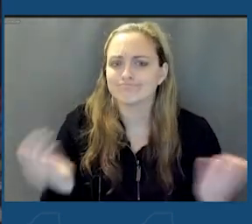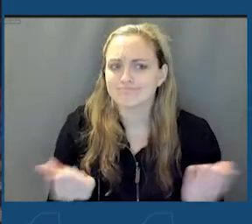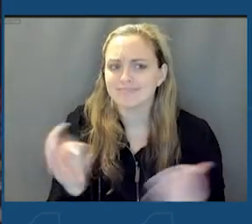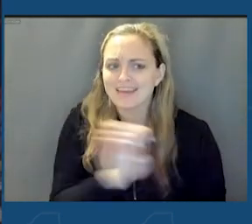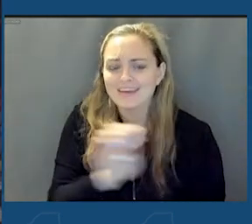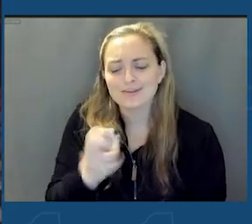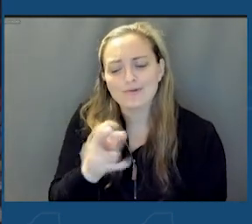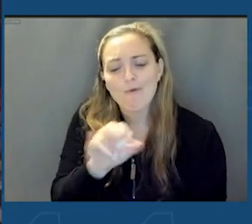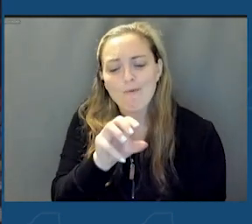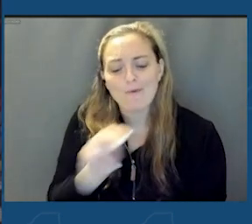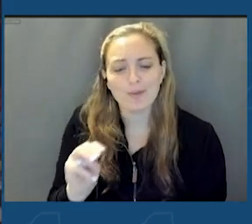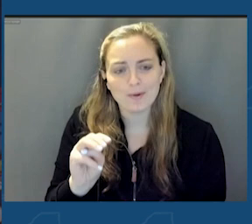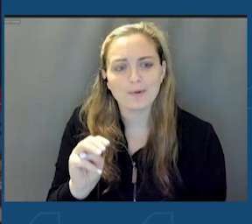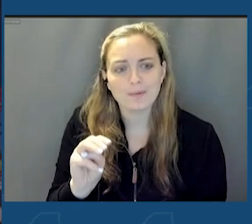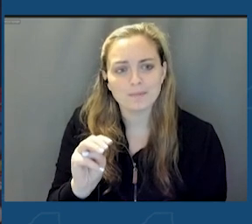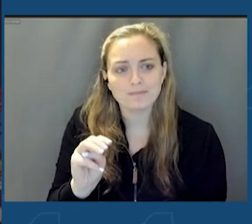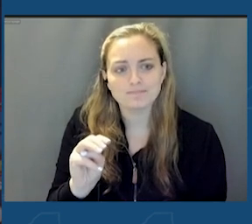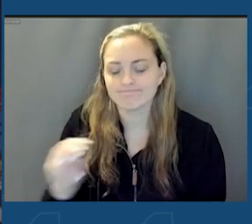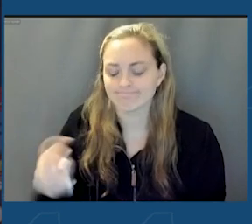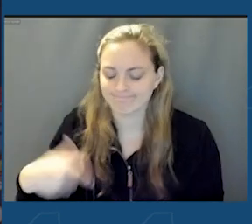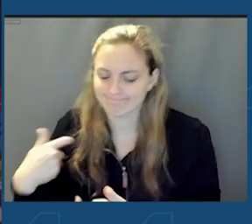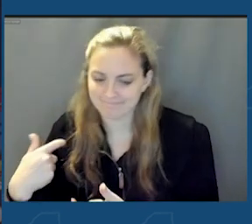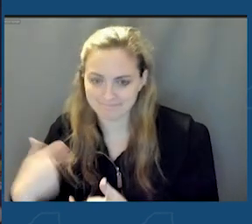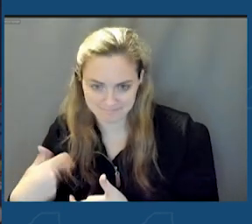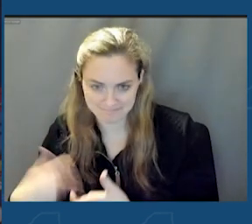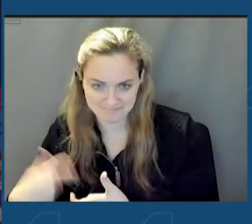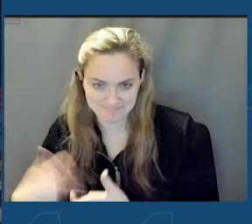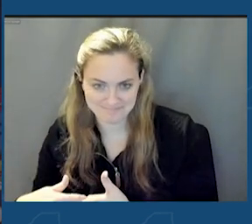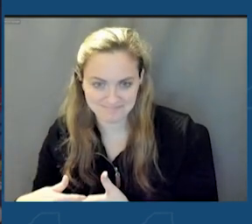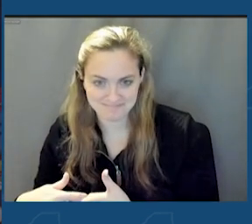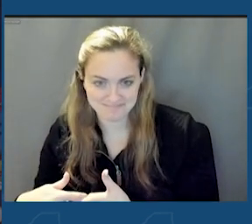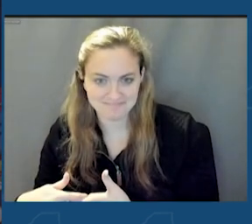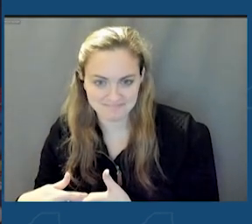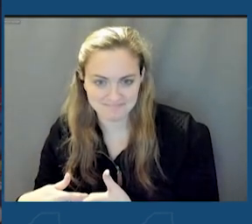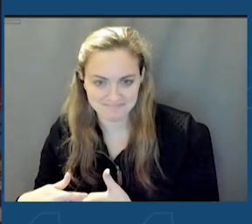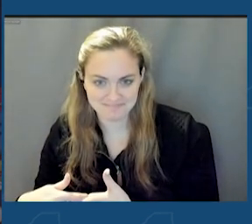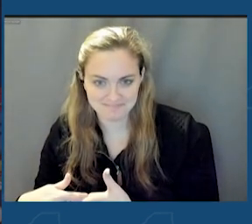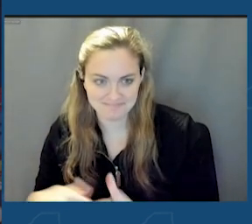Harlem. Mi querida El Barrio.